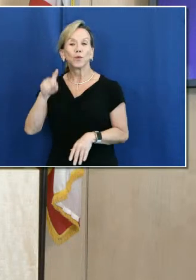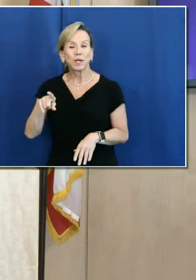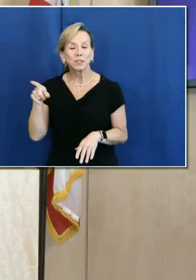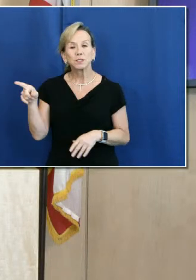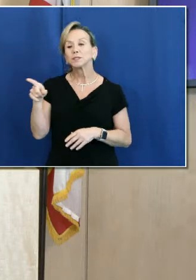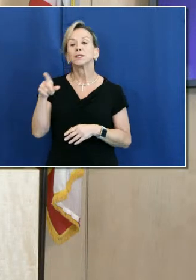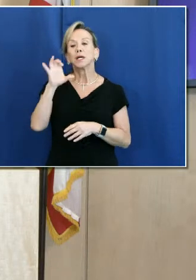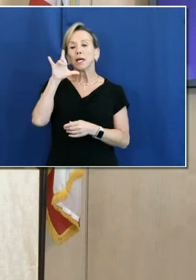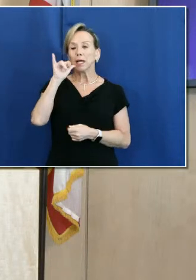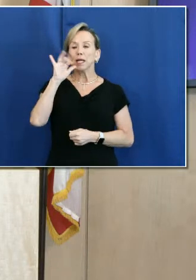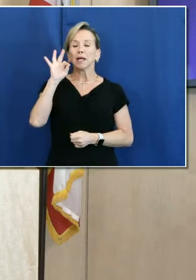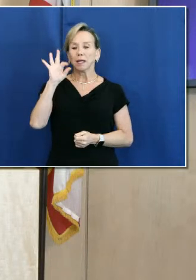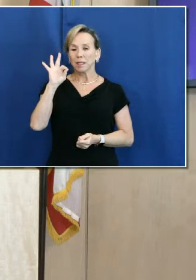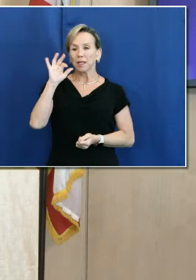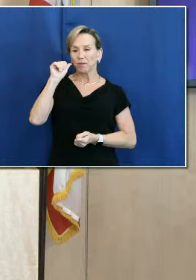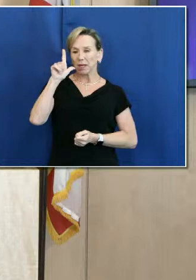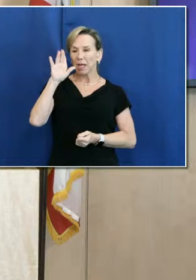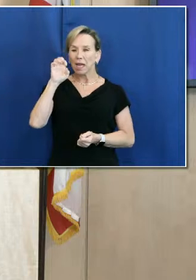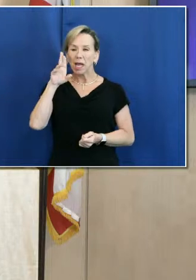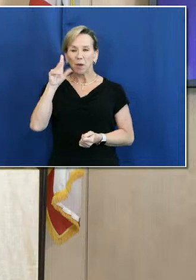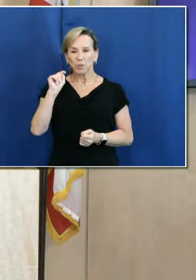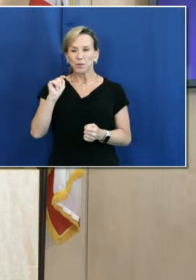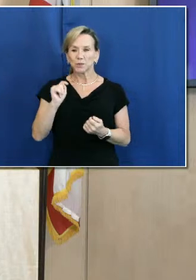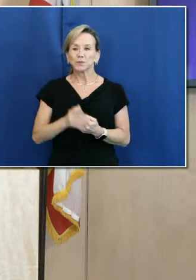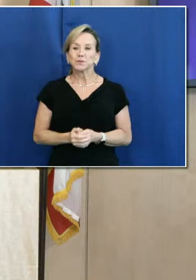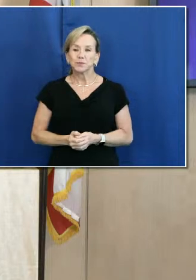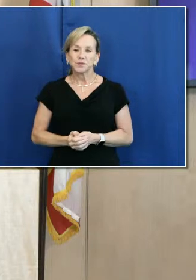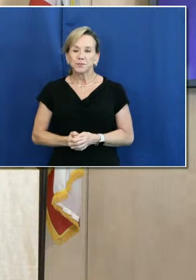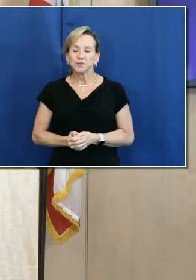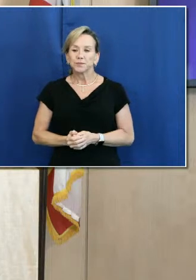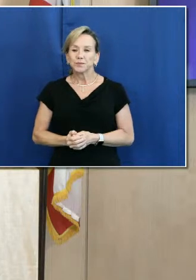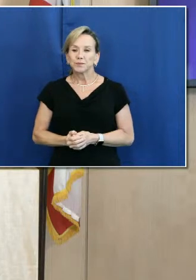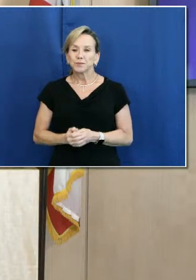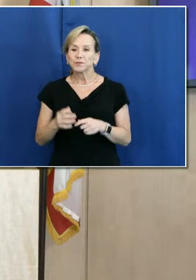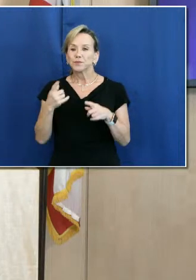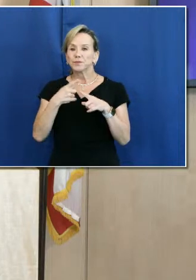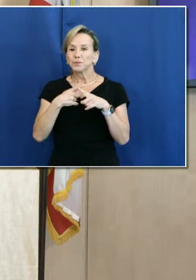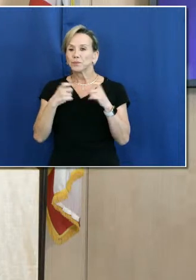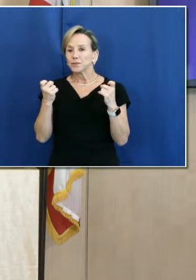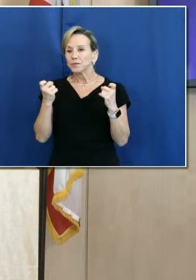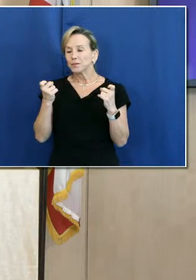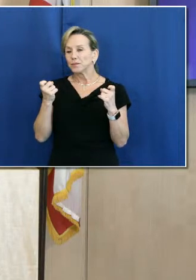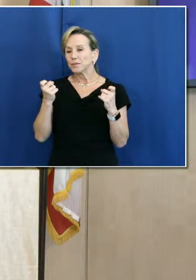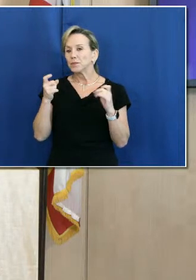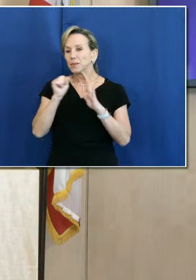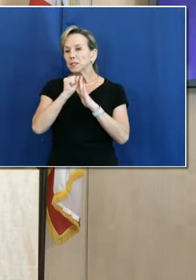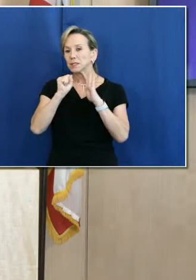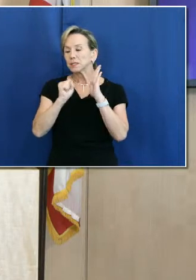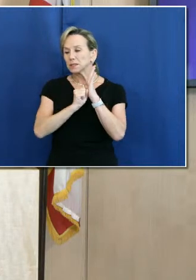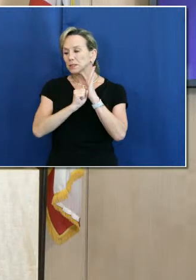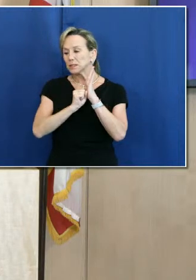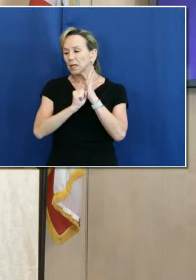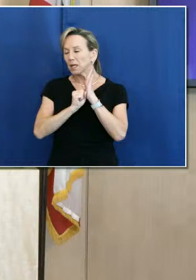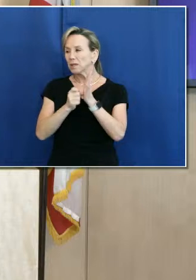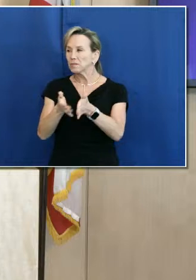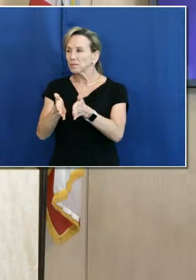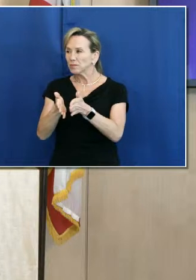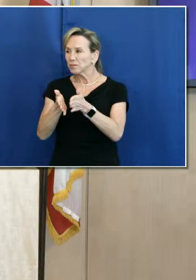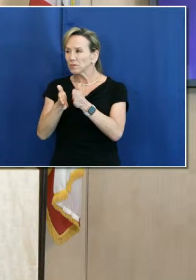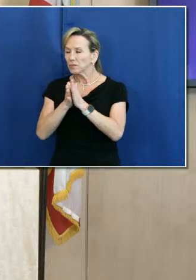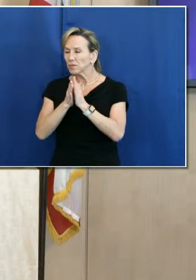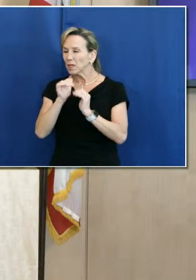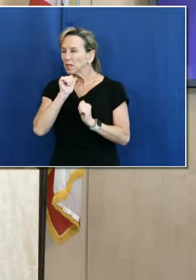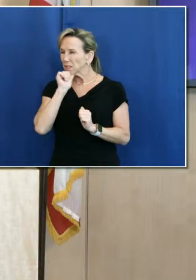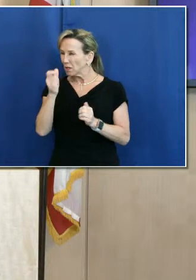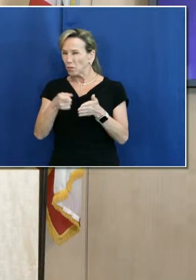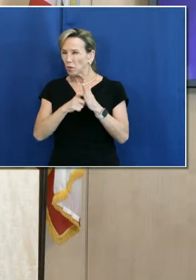from COGO. He asks, first he states, the state guidelines do not require face masks for K through second